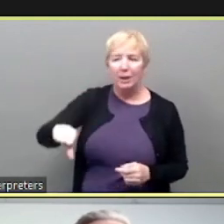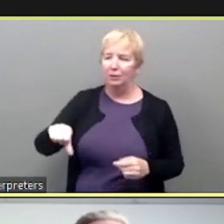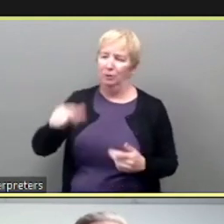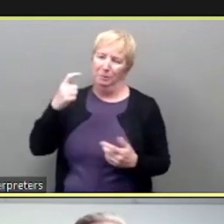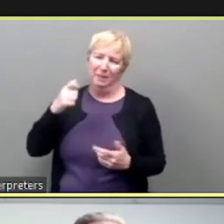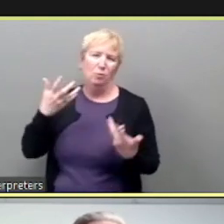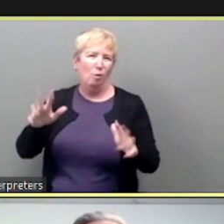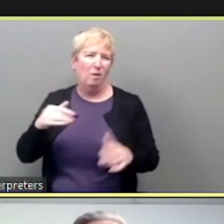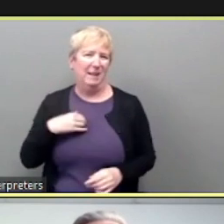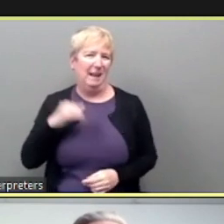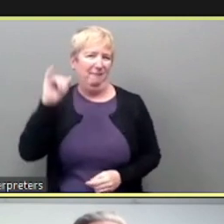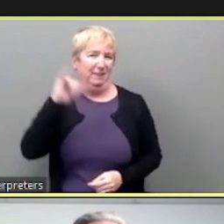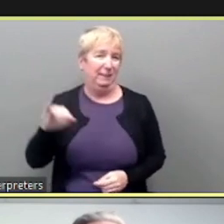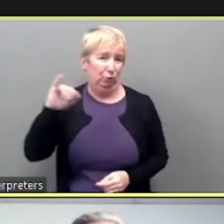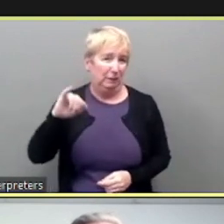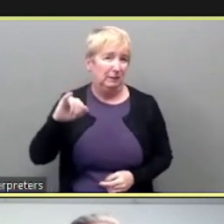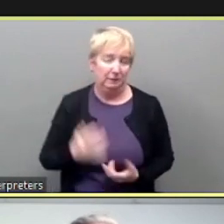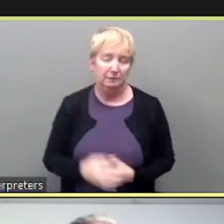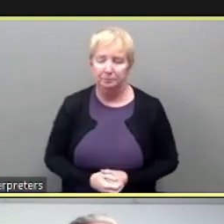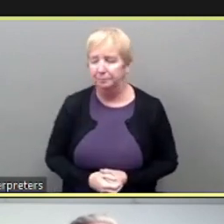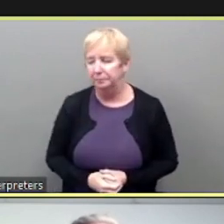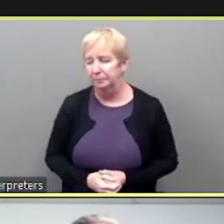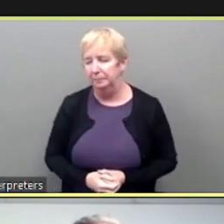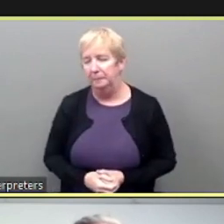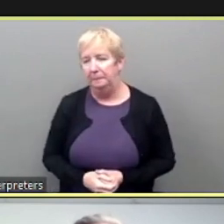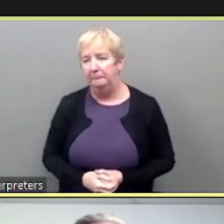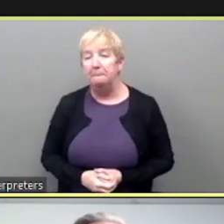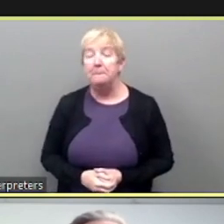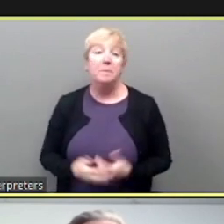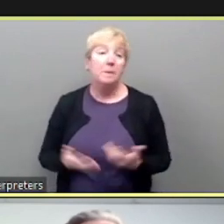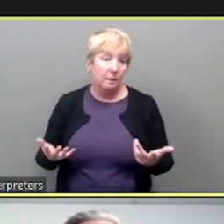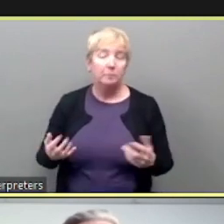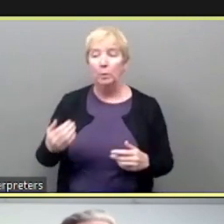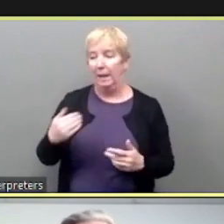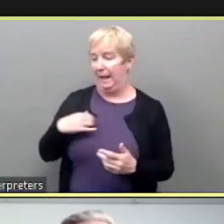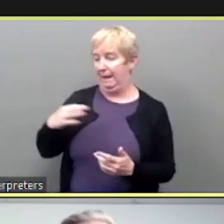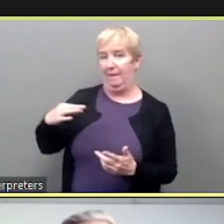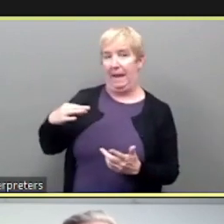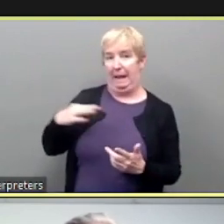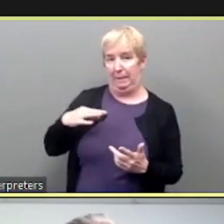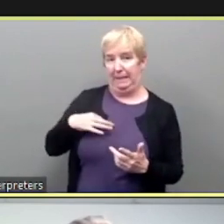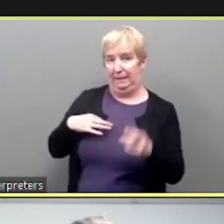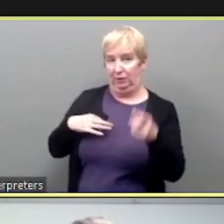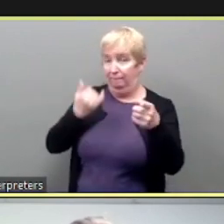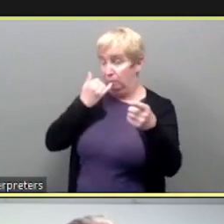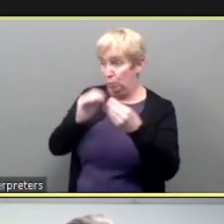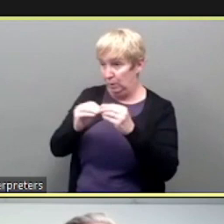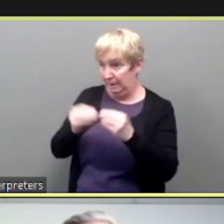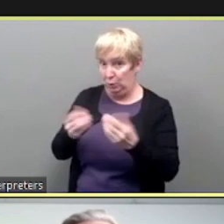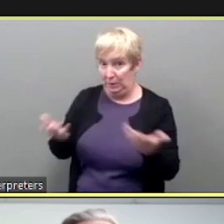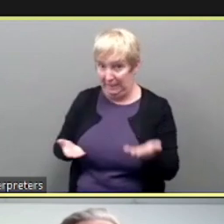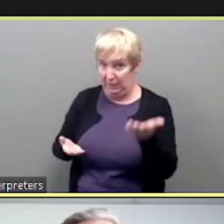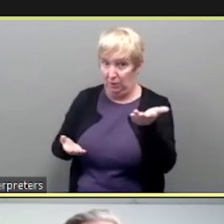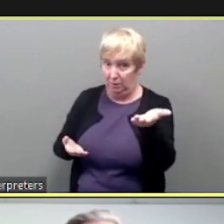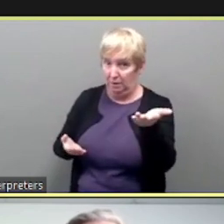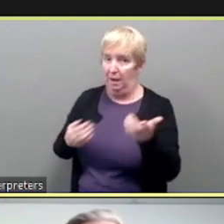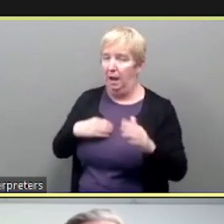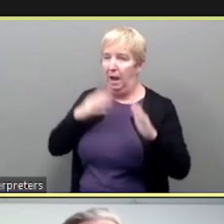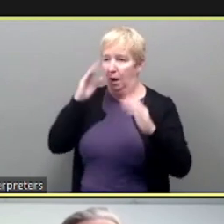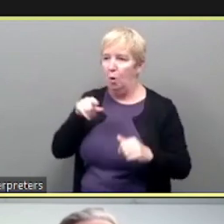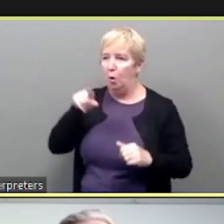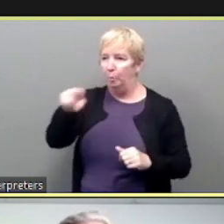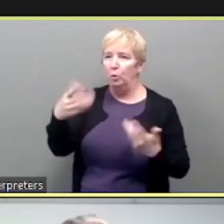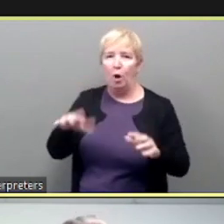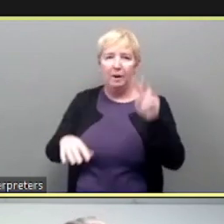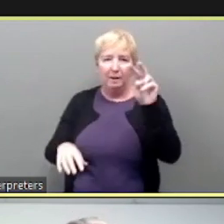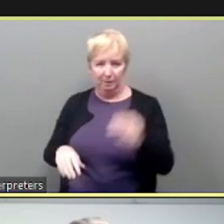having insurance benefits. So we've got the application numbers here. Hopefully you've read ahead and jotted those